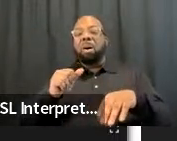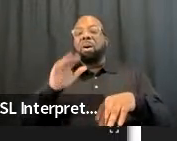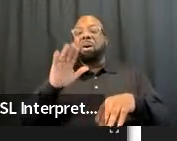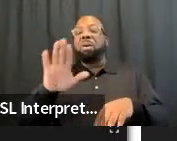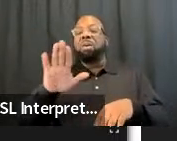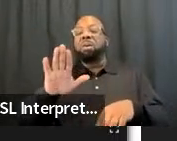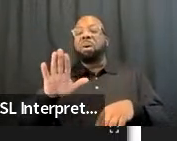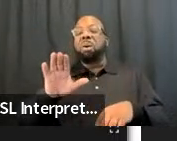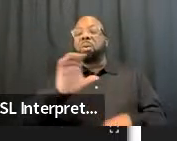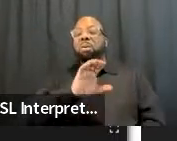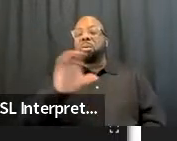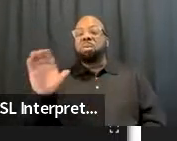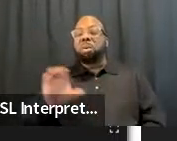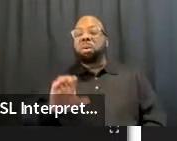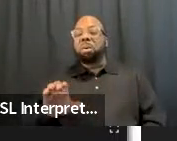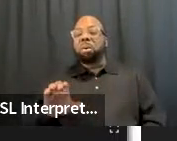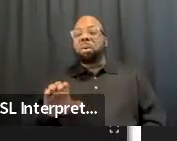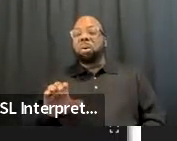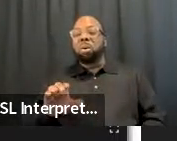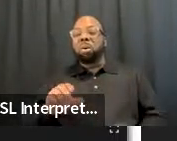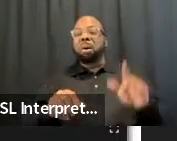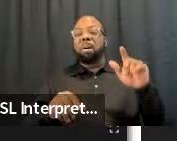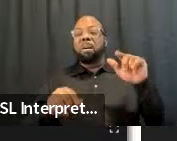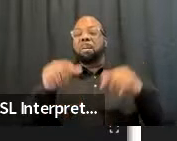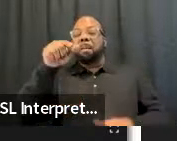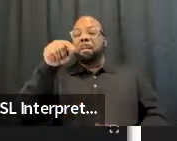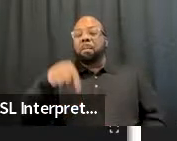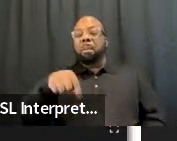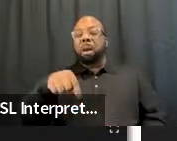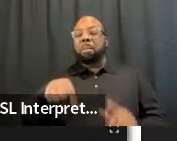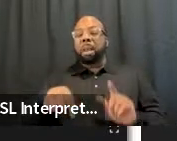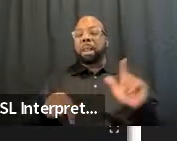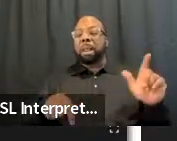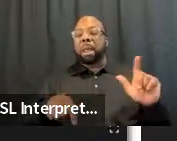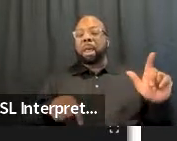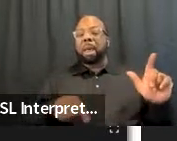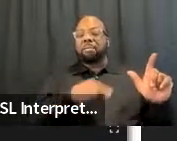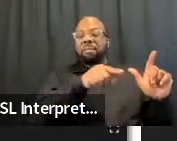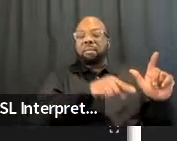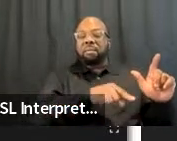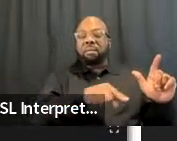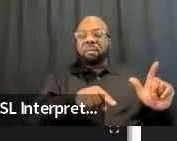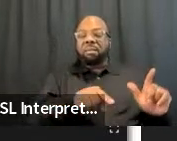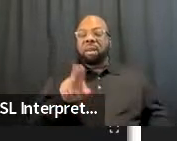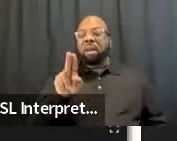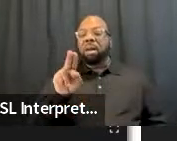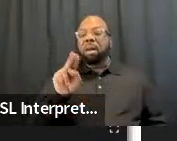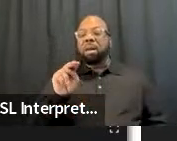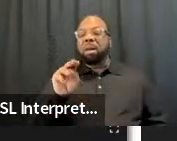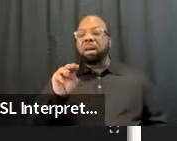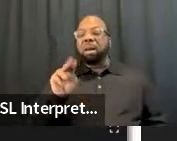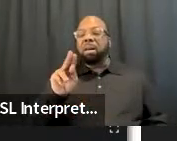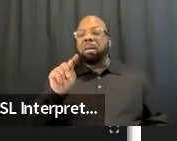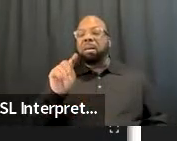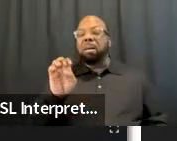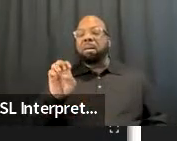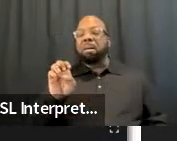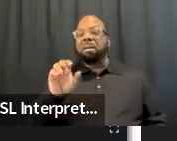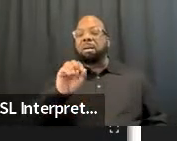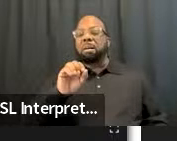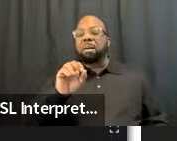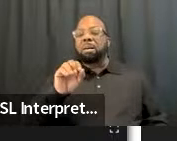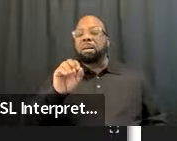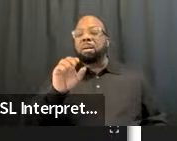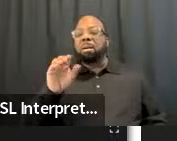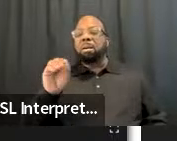your Zoom screen to unmute yourself and turn on your camera if you would like. If you're joining